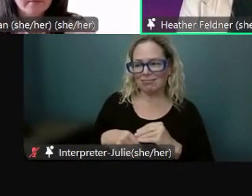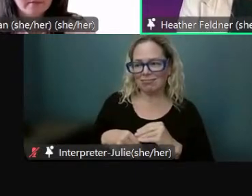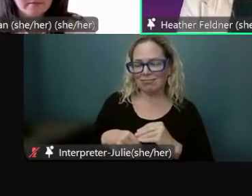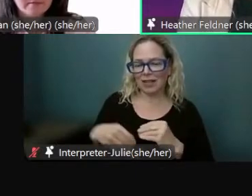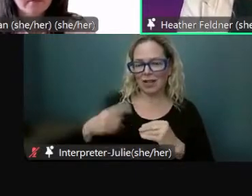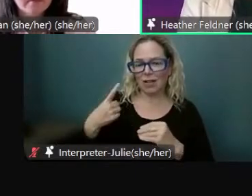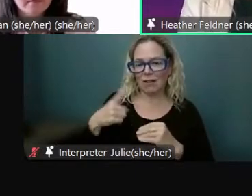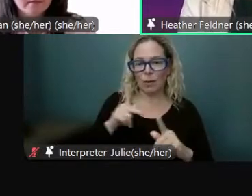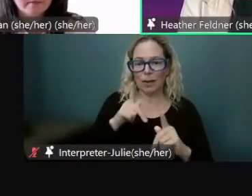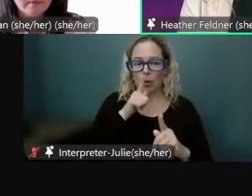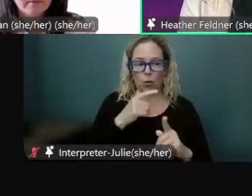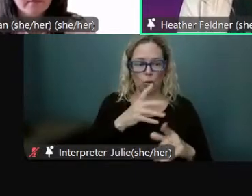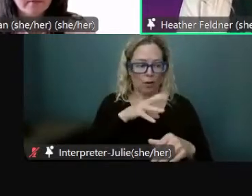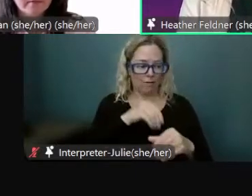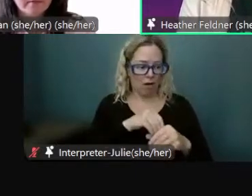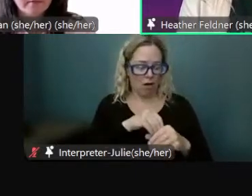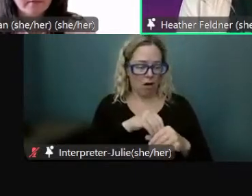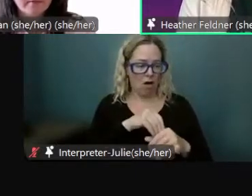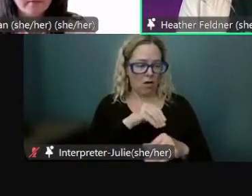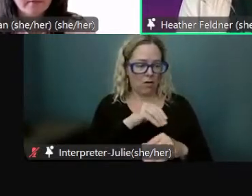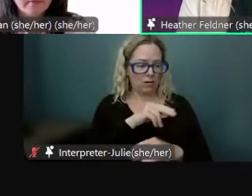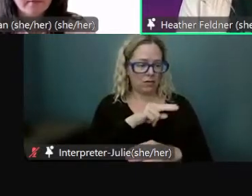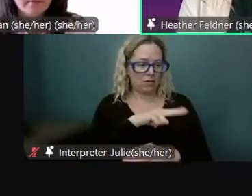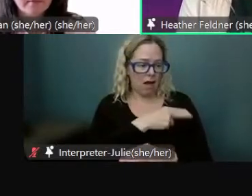on dual roles.